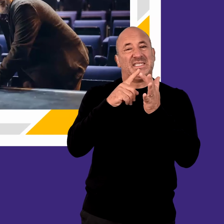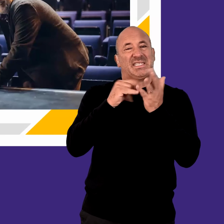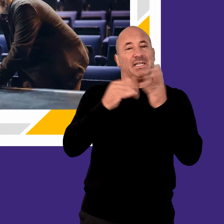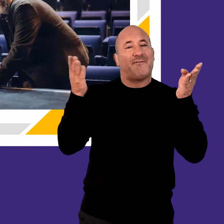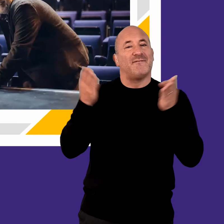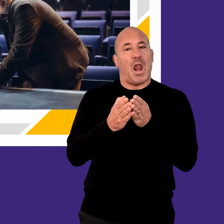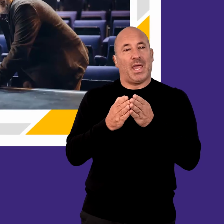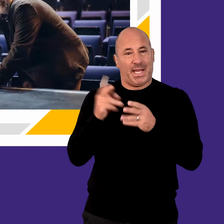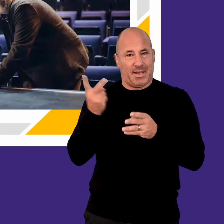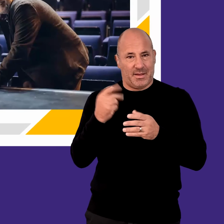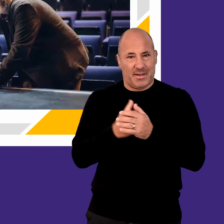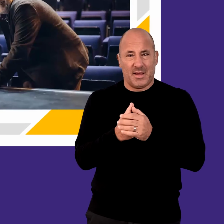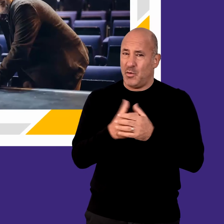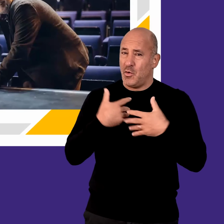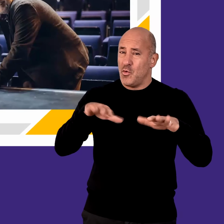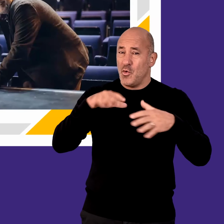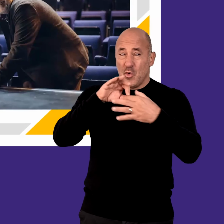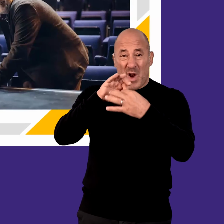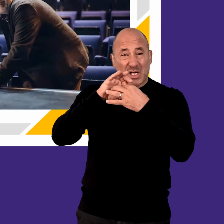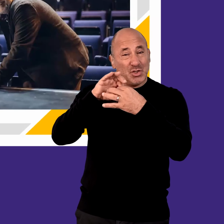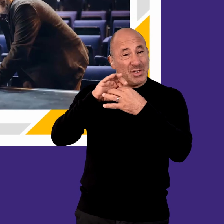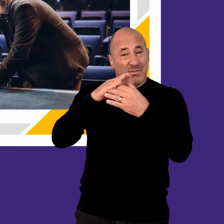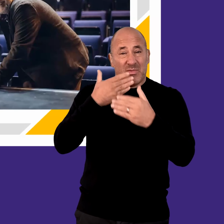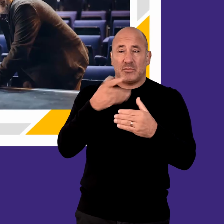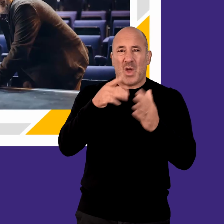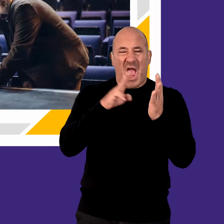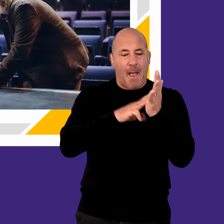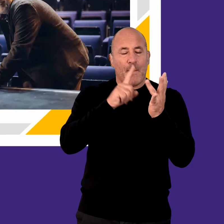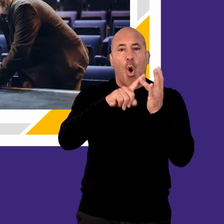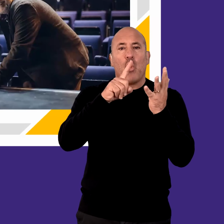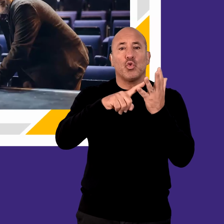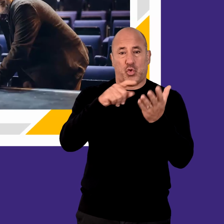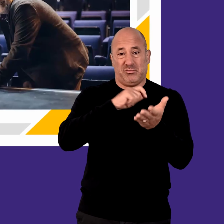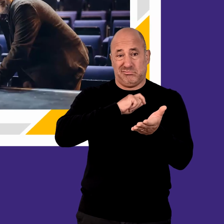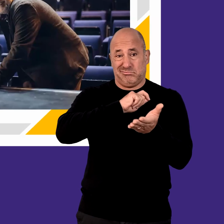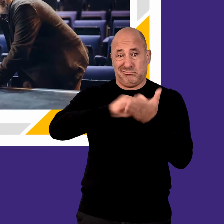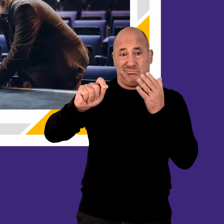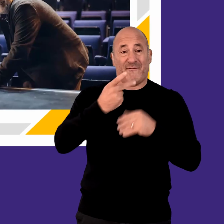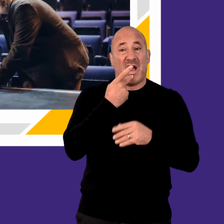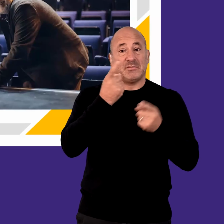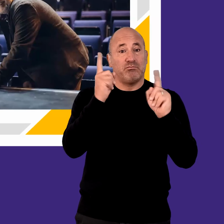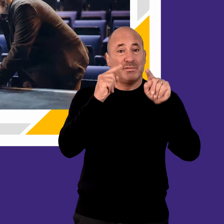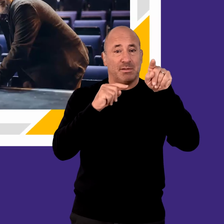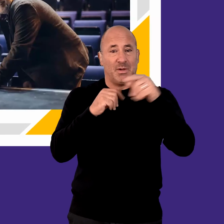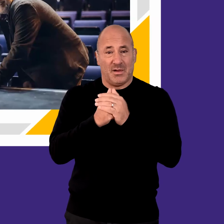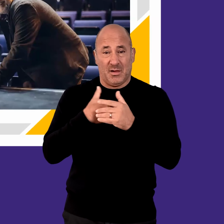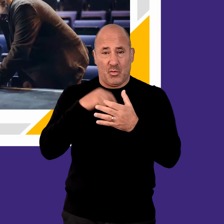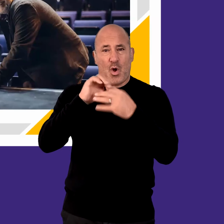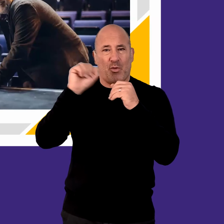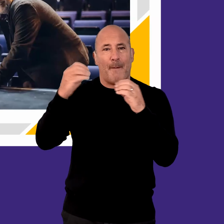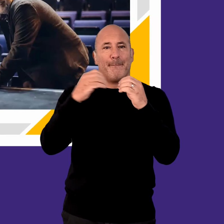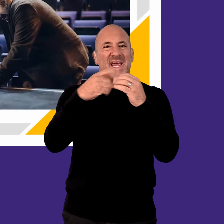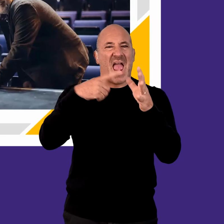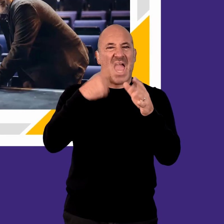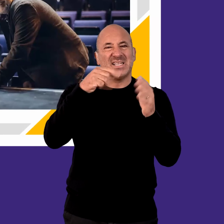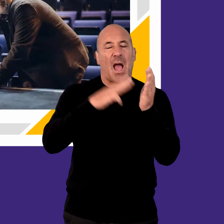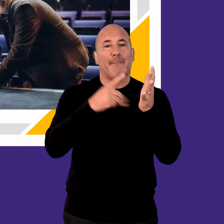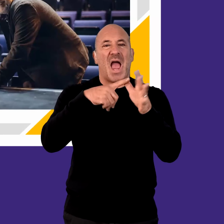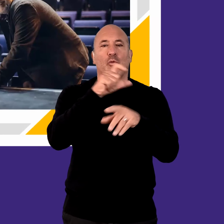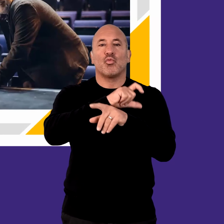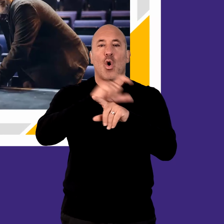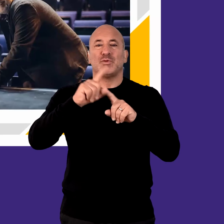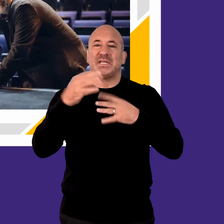built an amazing relationship underpinned by an MOU signed with the Vice Principal. And we primarily have worked on their BA